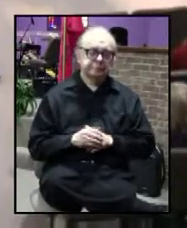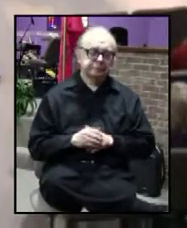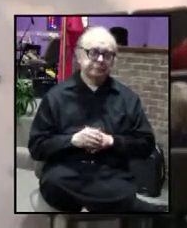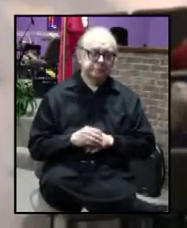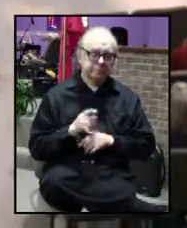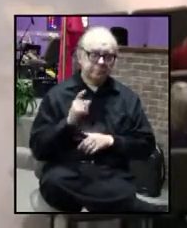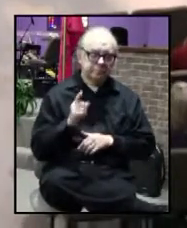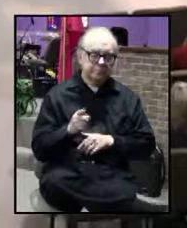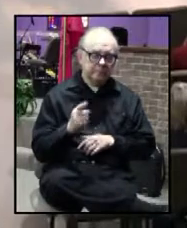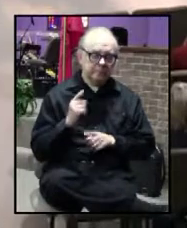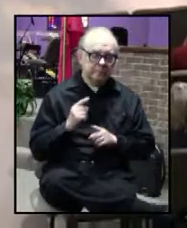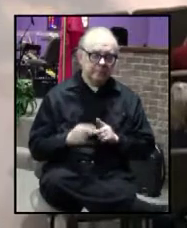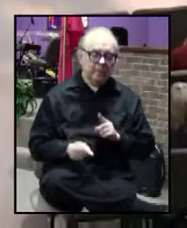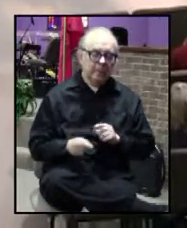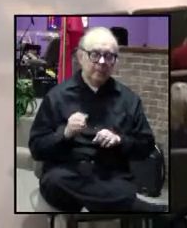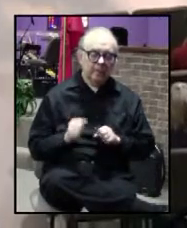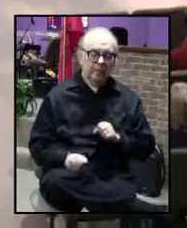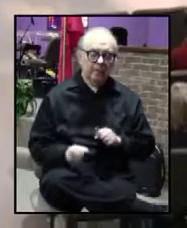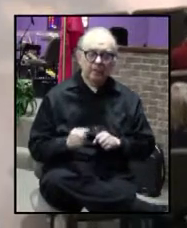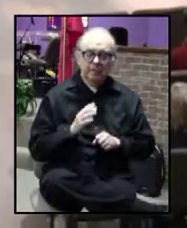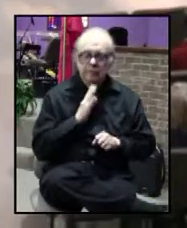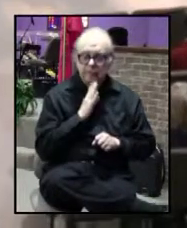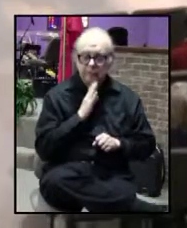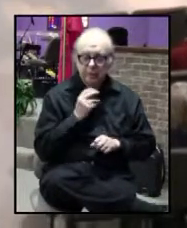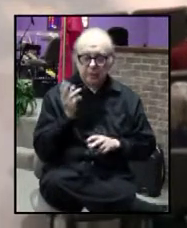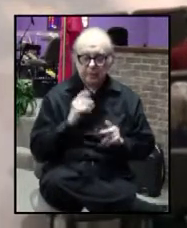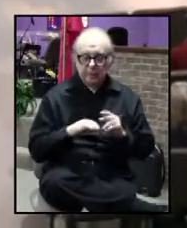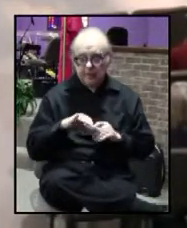You can talk to other people and invite them.